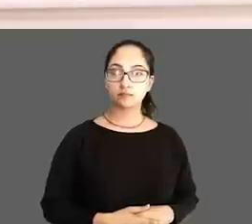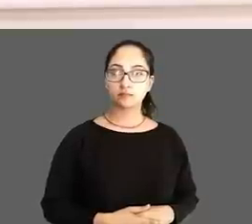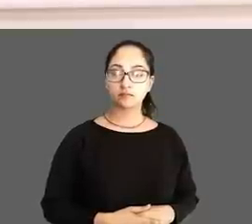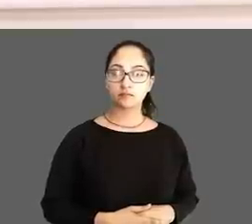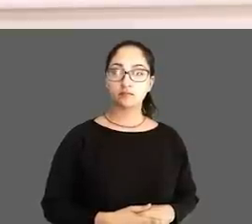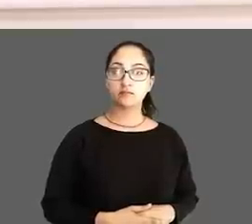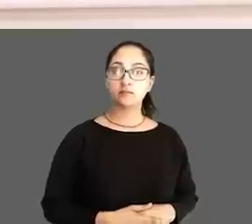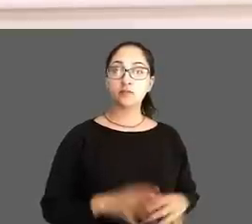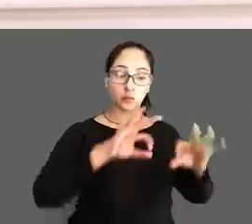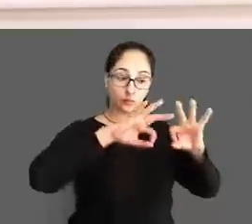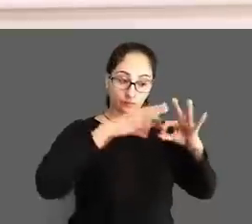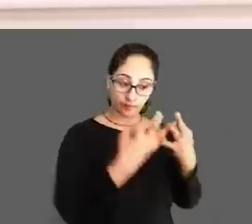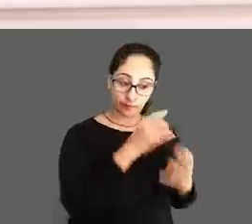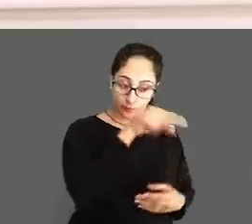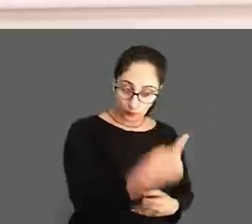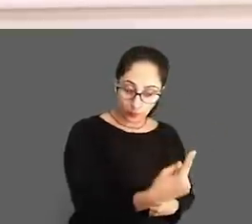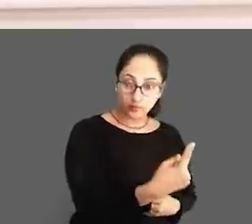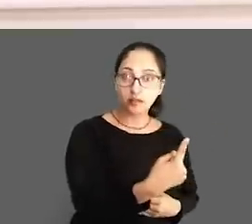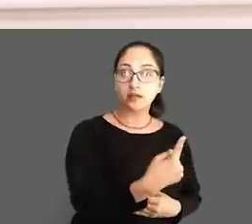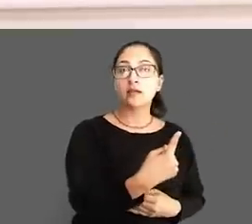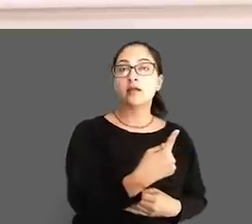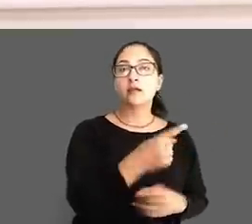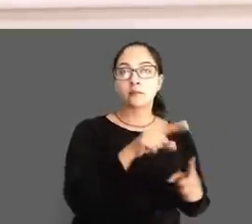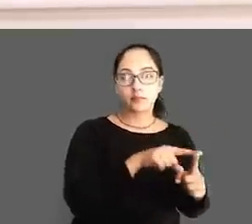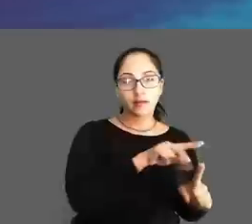unit, but also in the community unit.